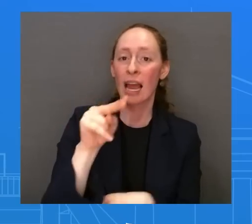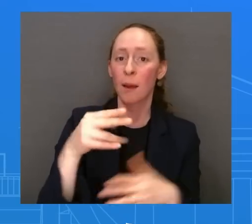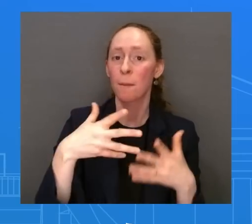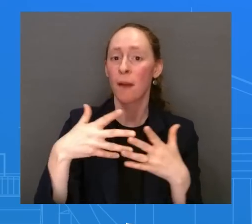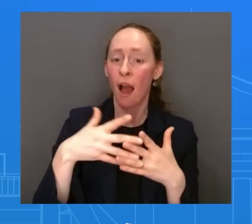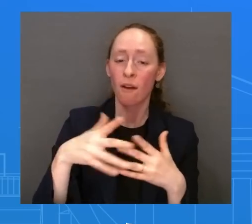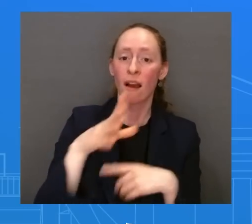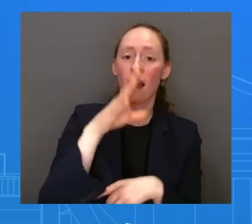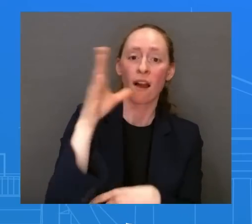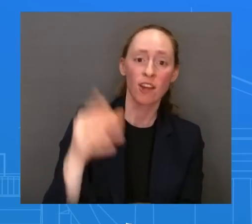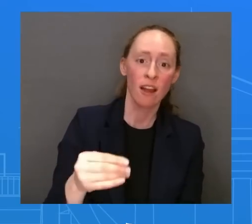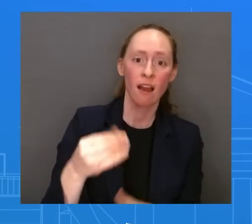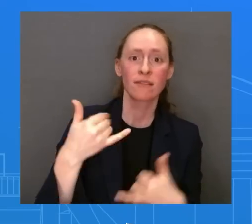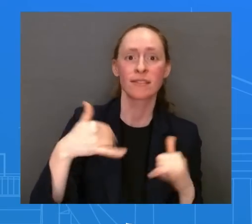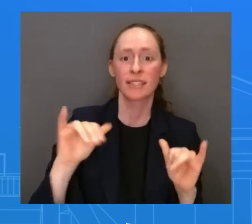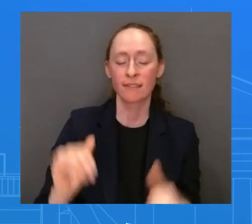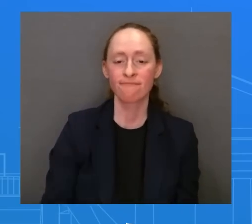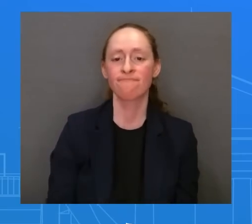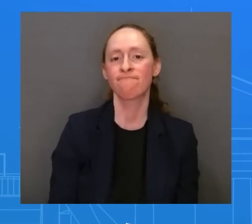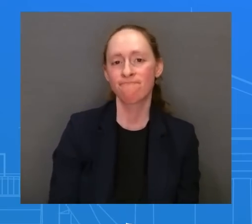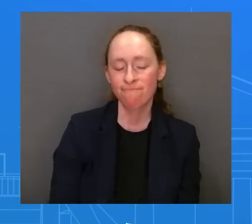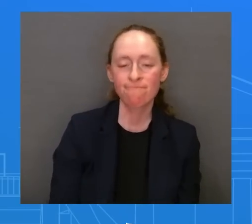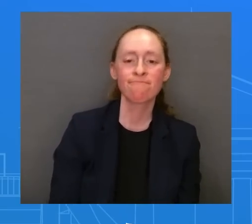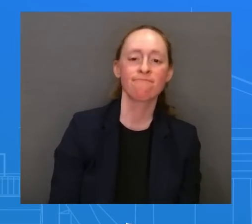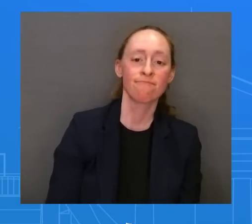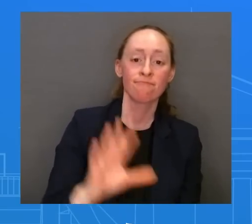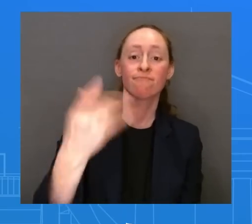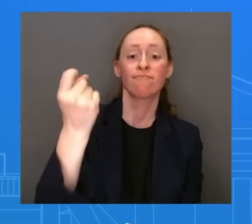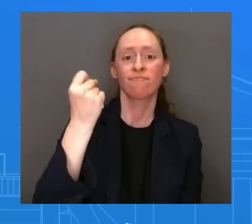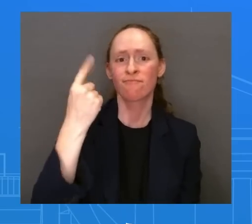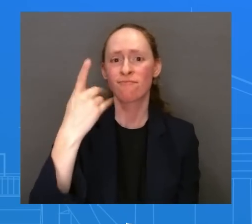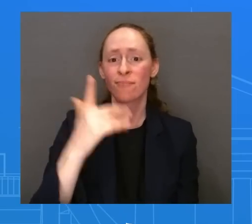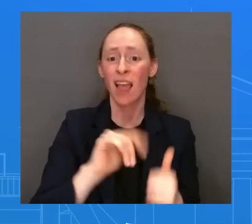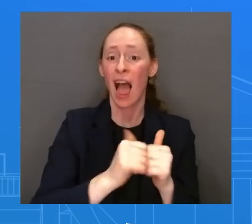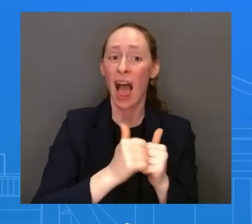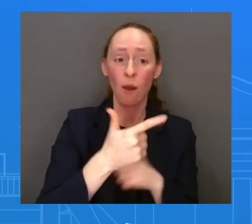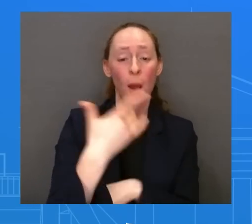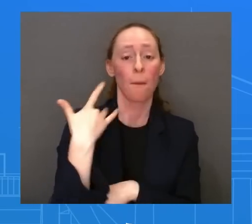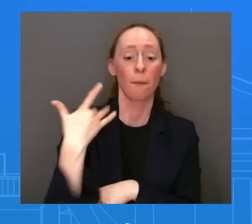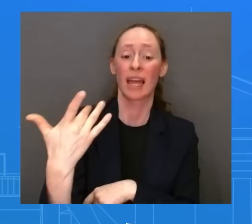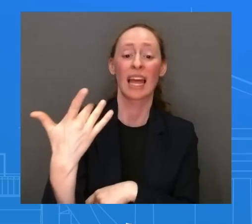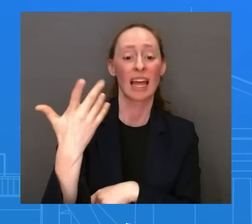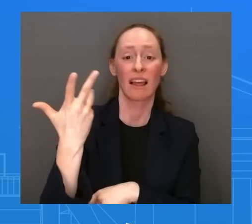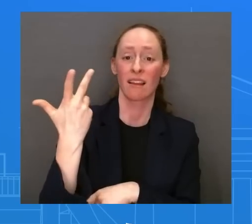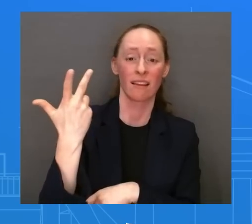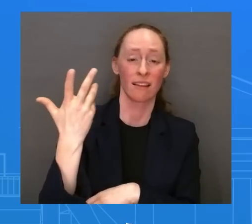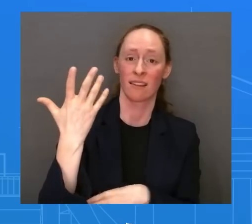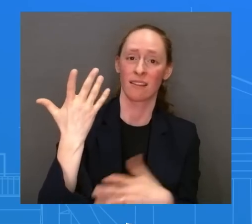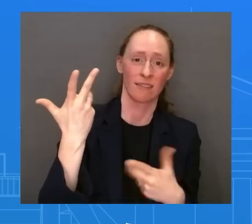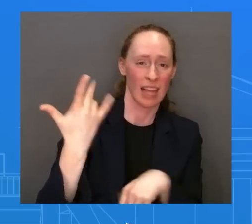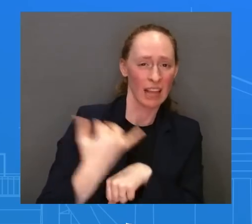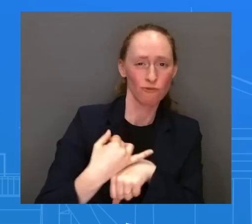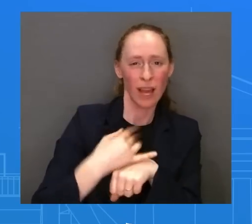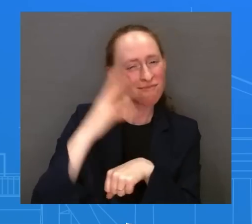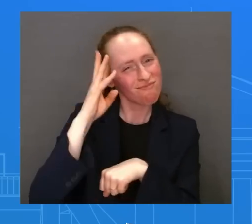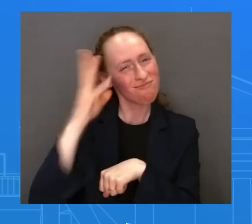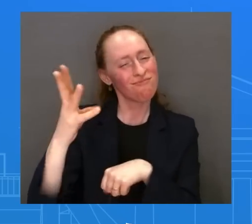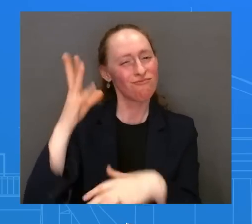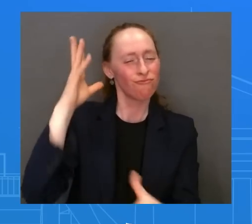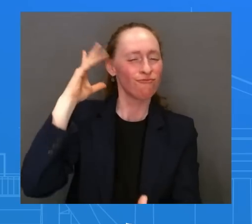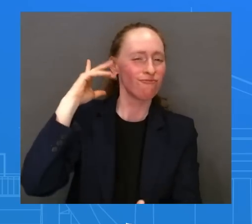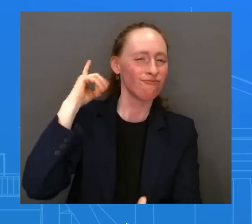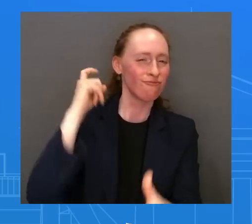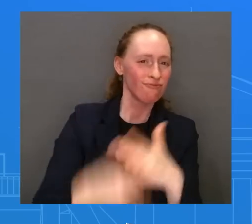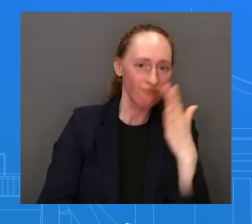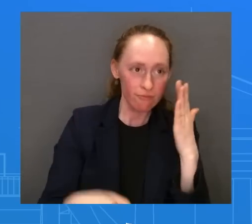loans that that some countries then end up can't you know not not being able to pay back and then suffer the consequences to their own economic growth and development for